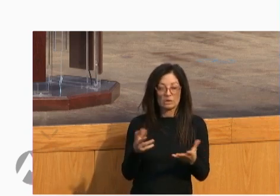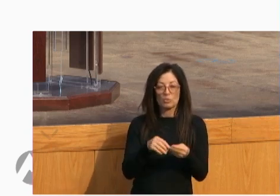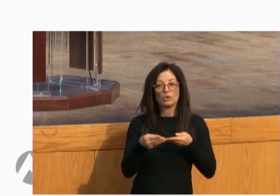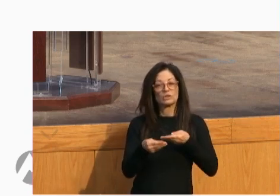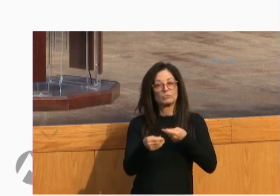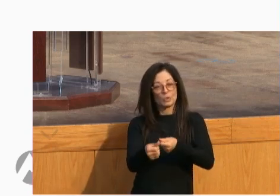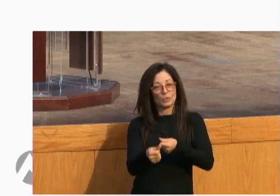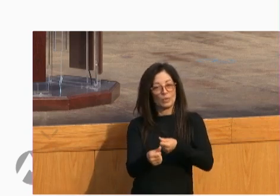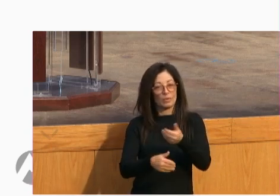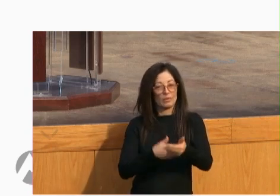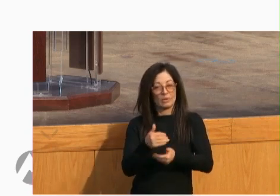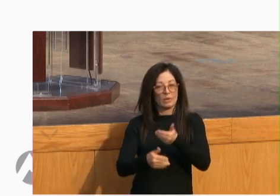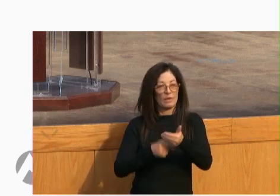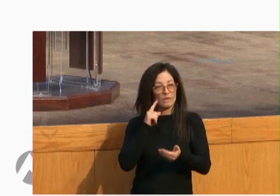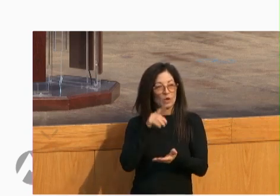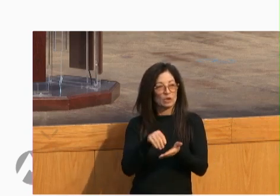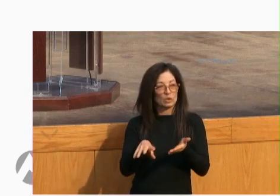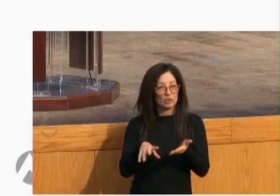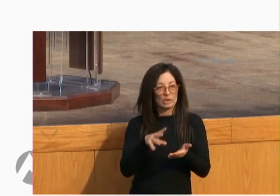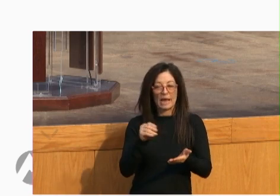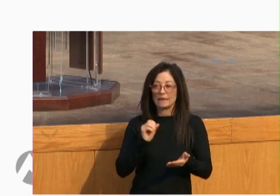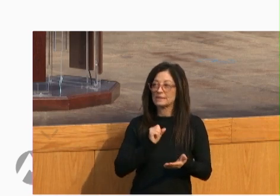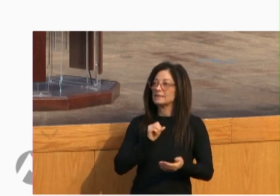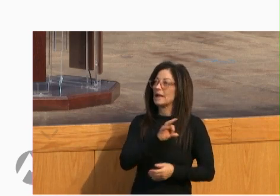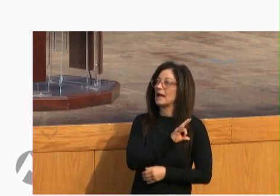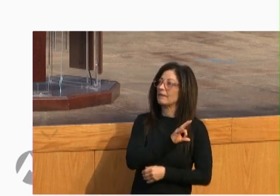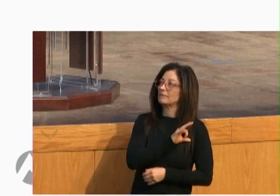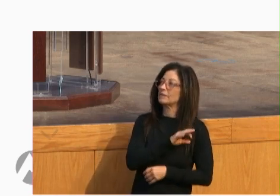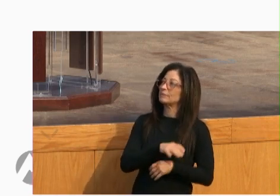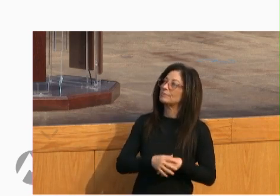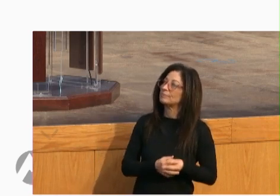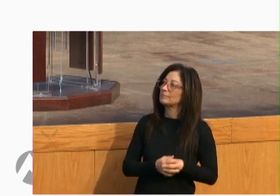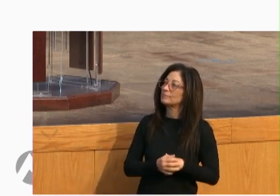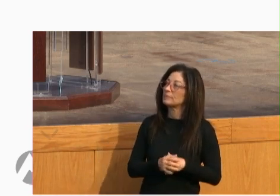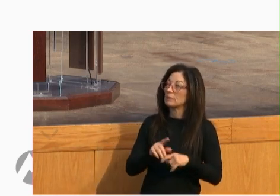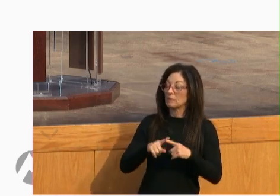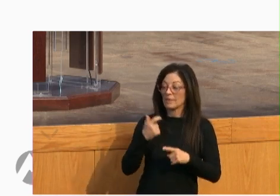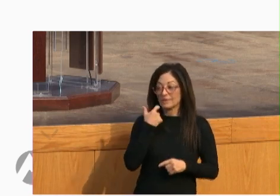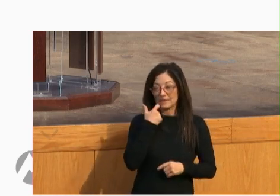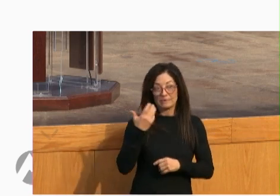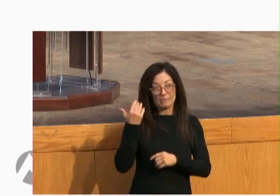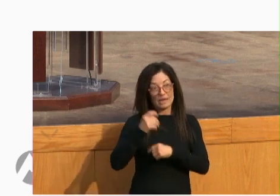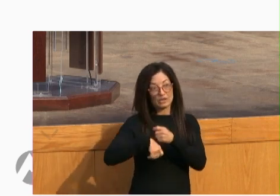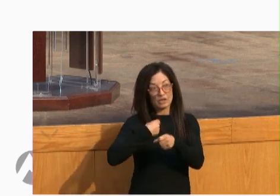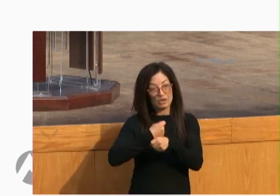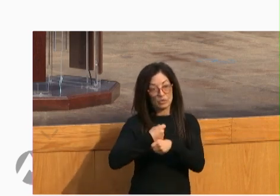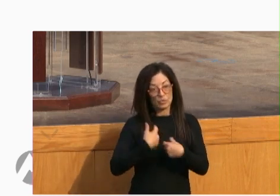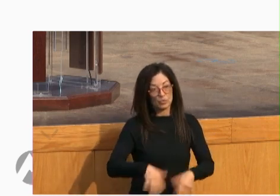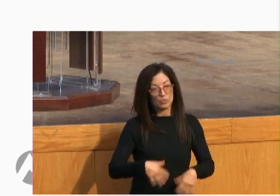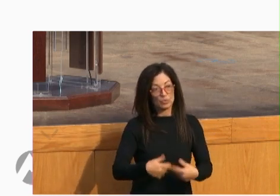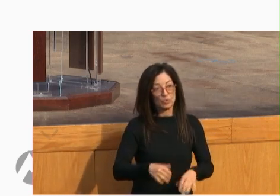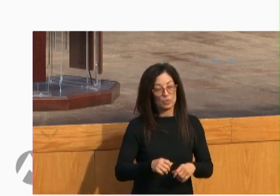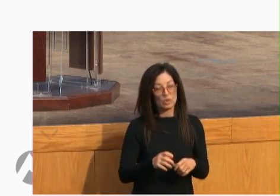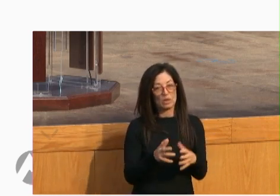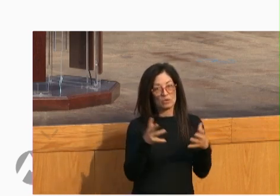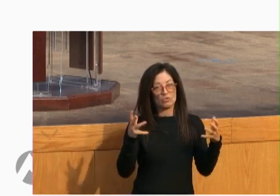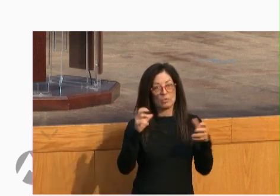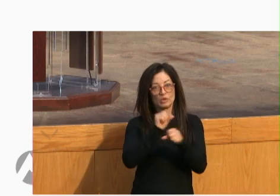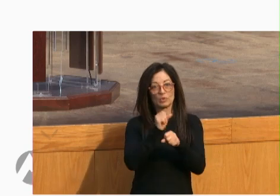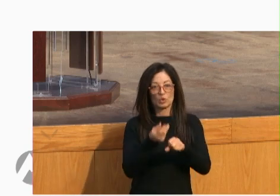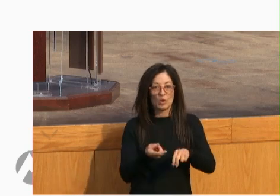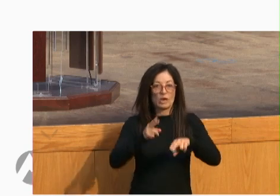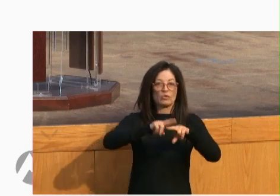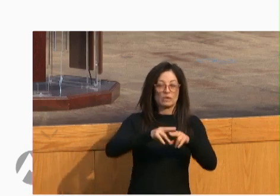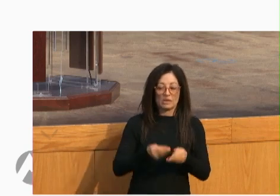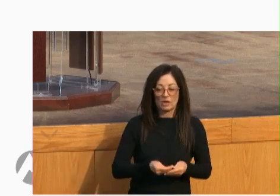smoother road for our students and for our staff. But this past year was really an incredible effort to increase our